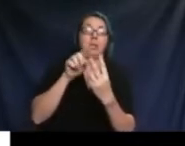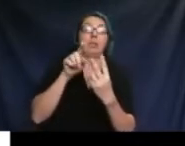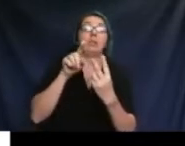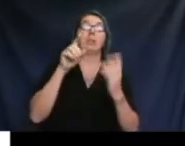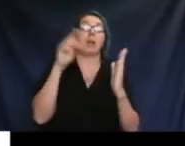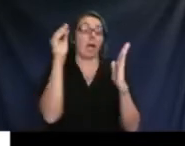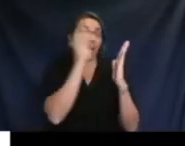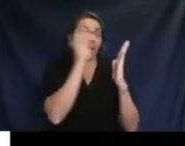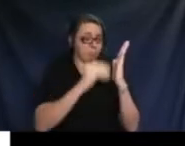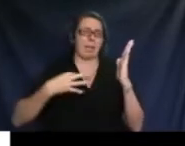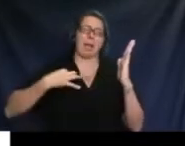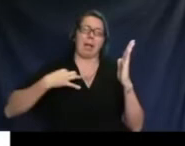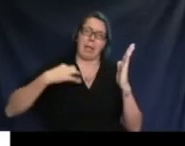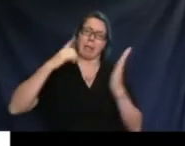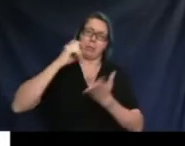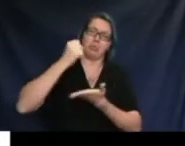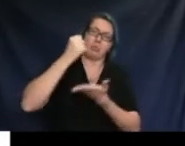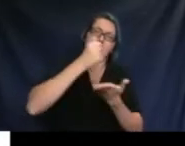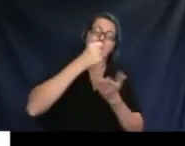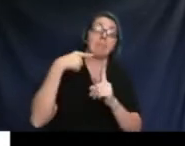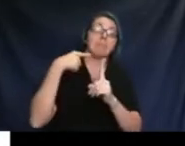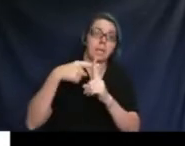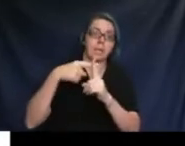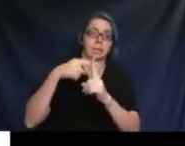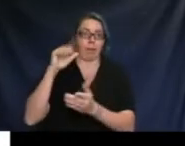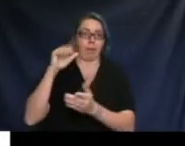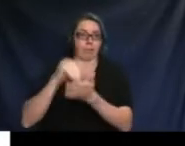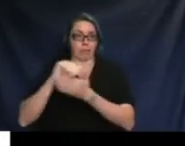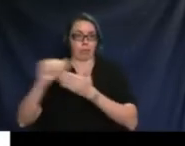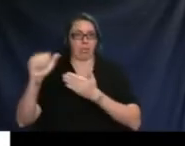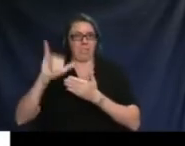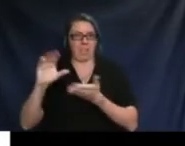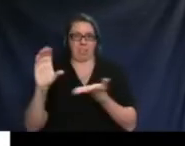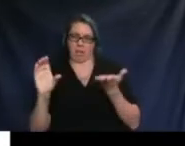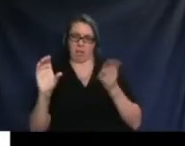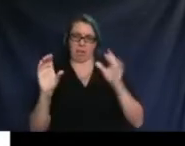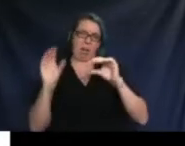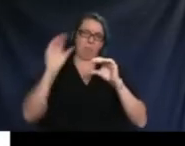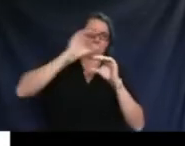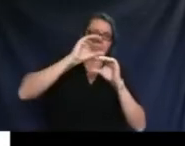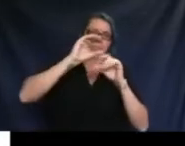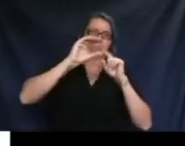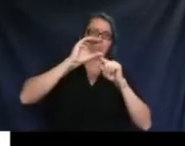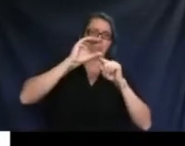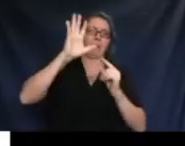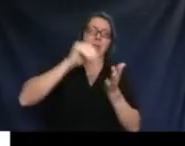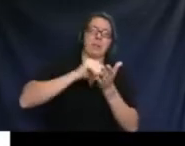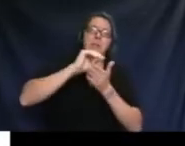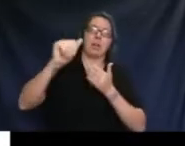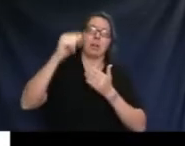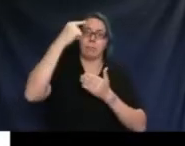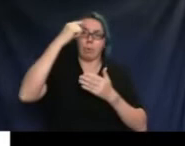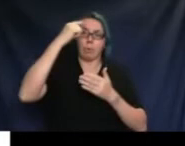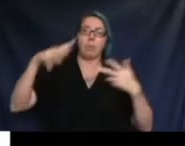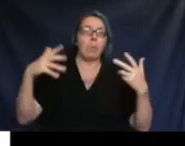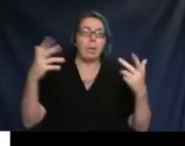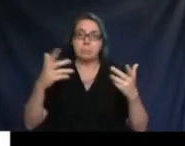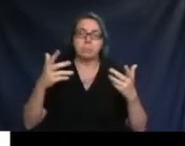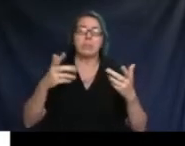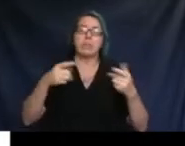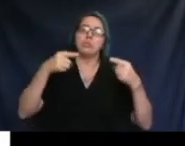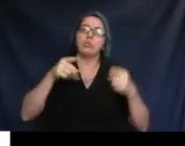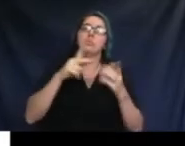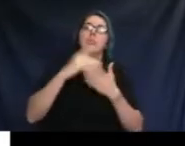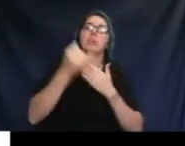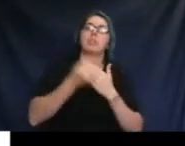$5,000 for your project to support the participation of any artists